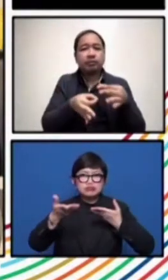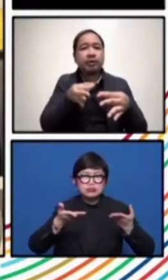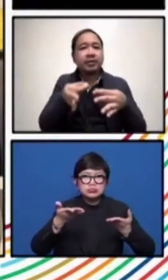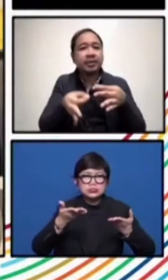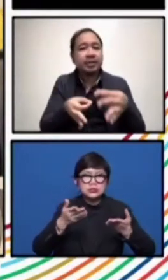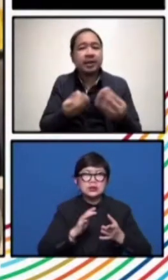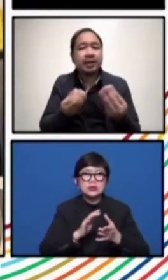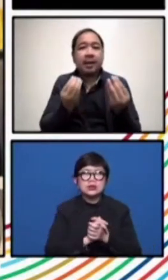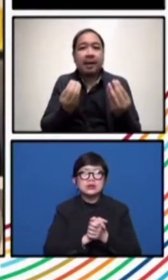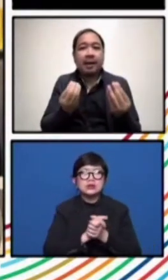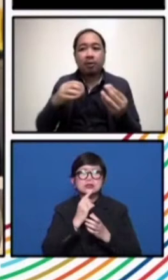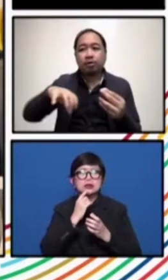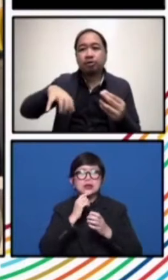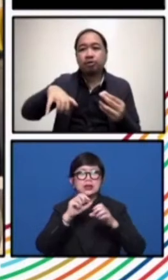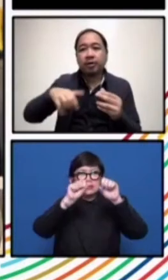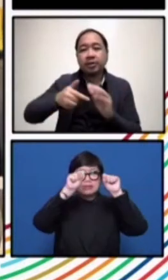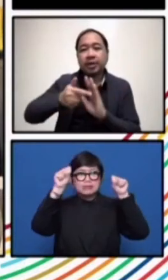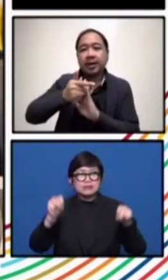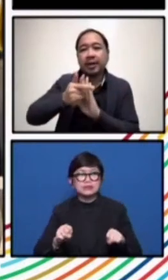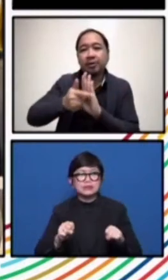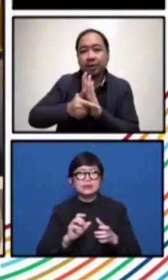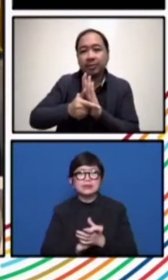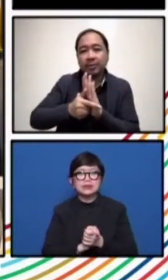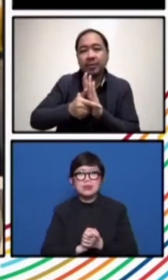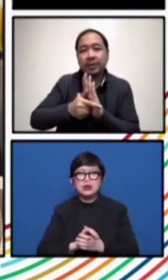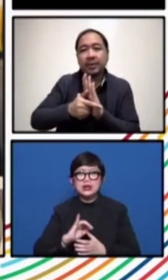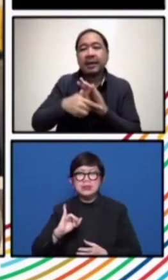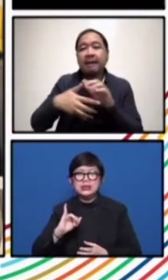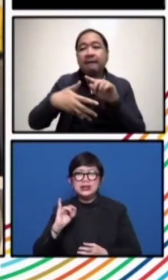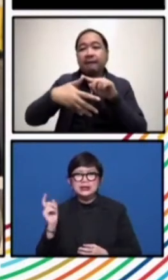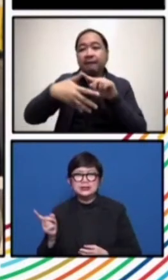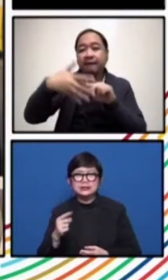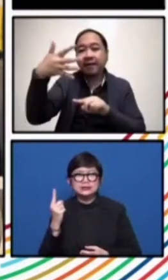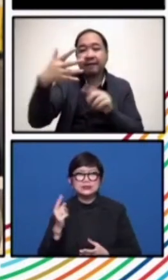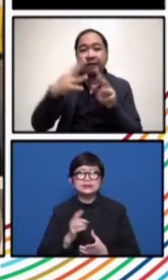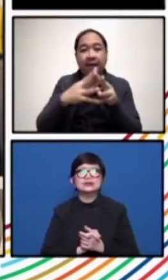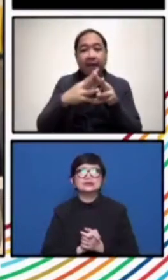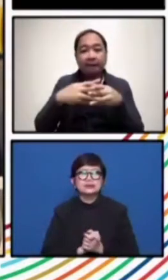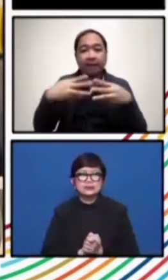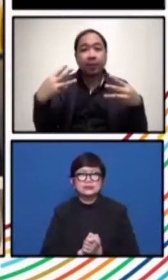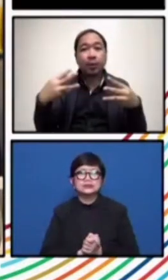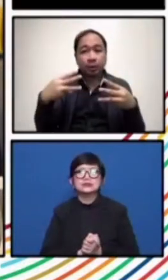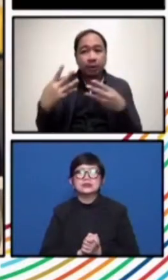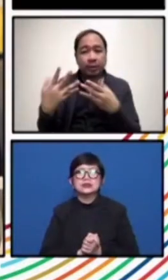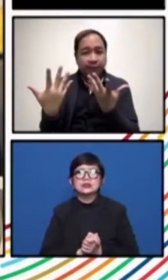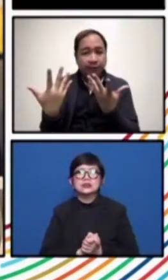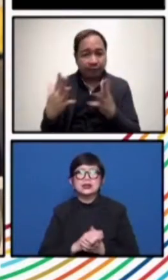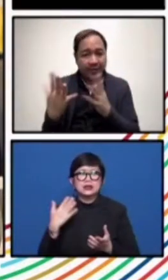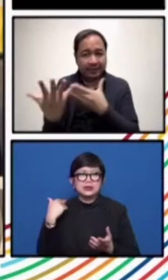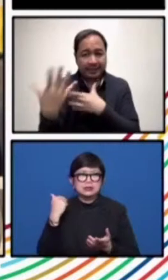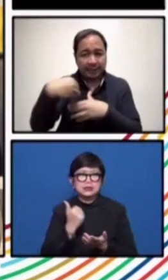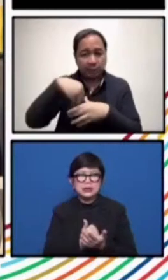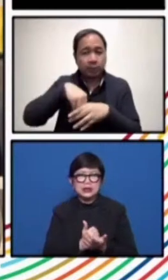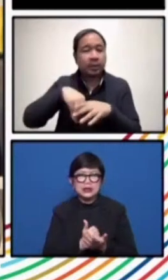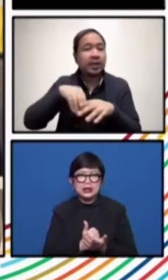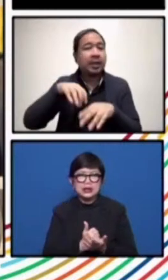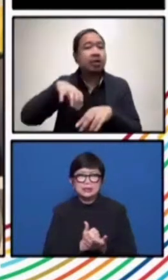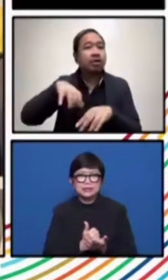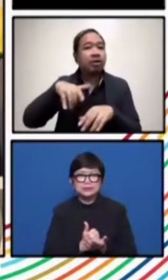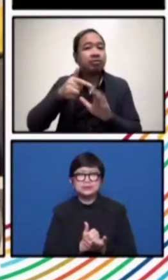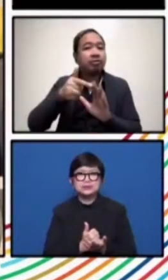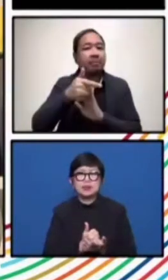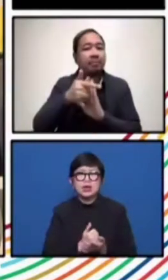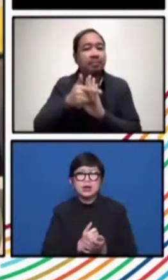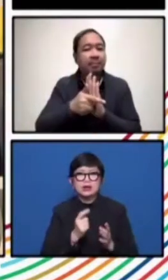International in France framework and include our national policy the law on the